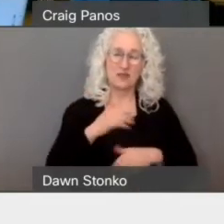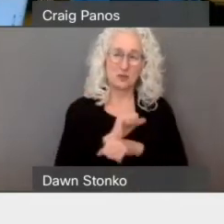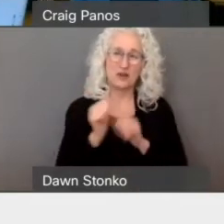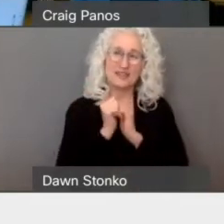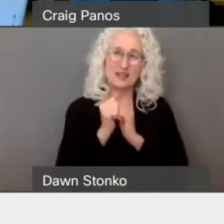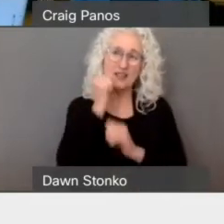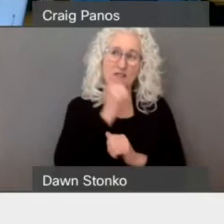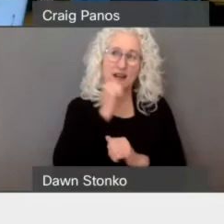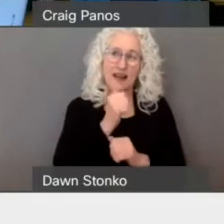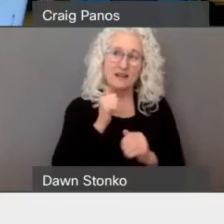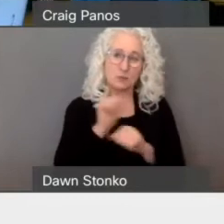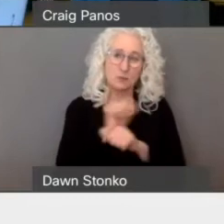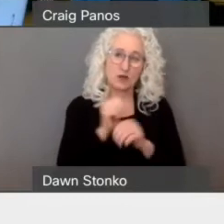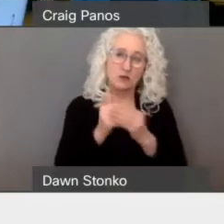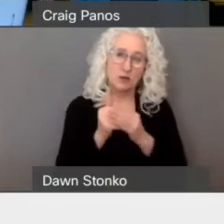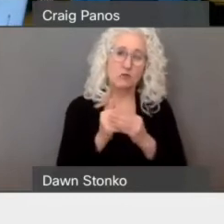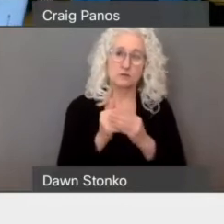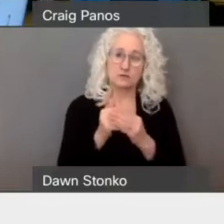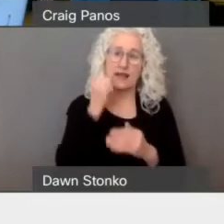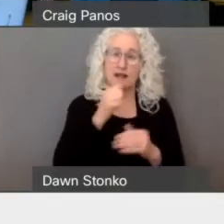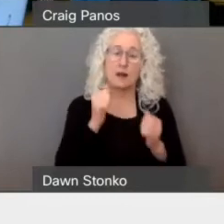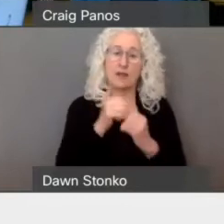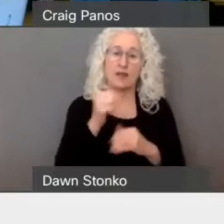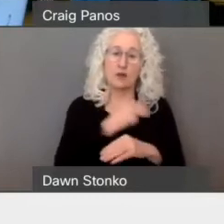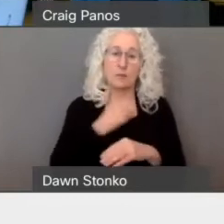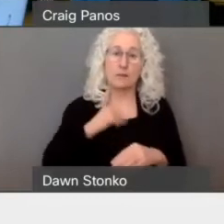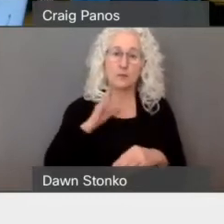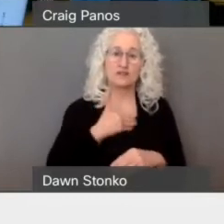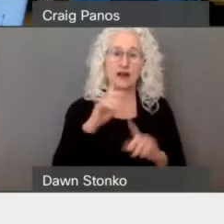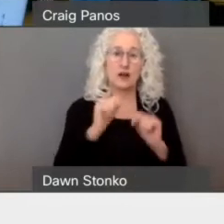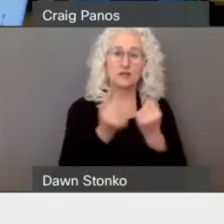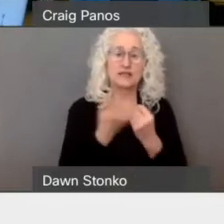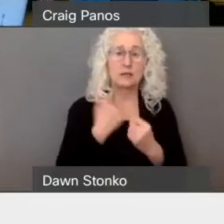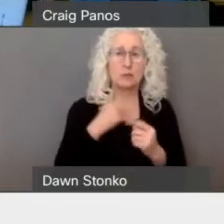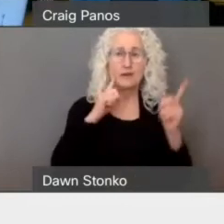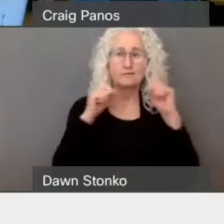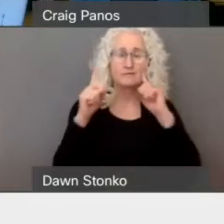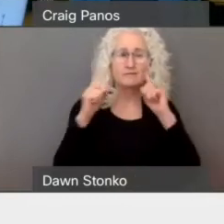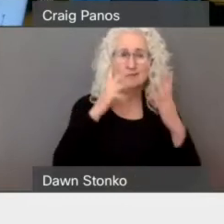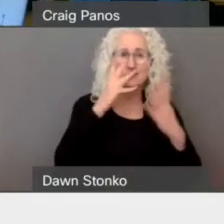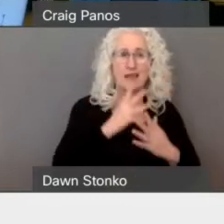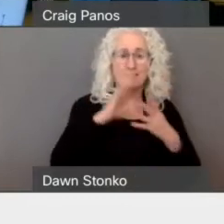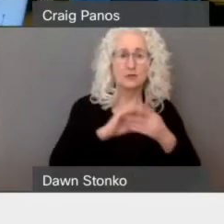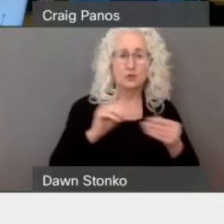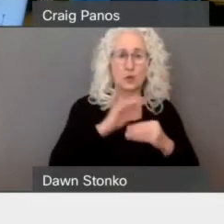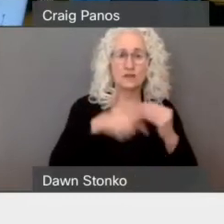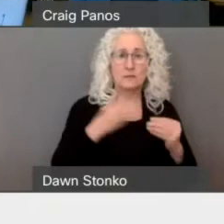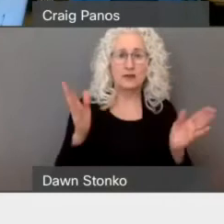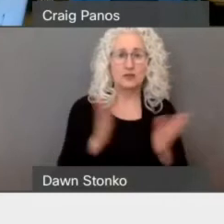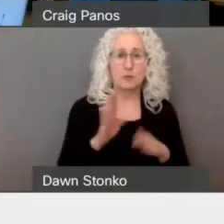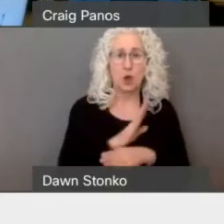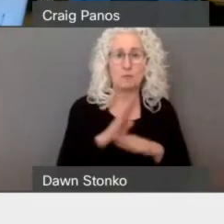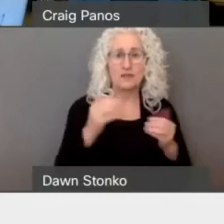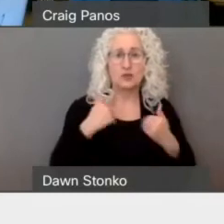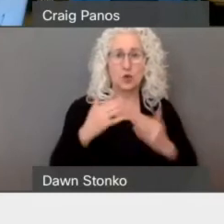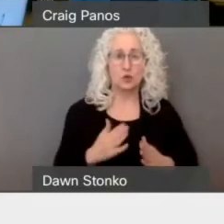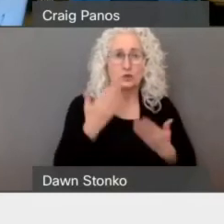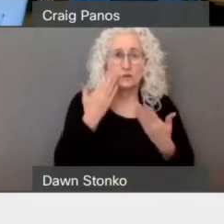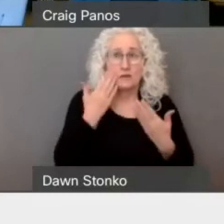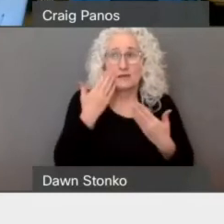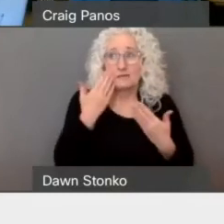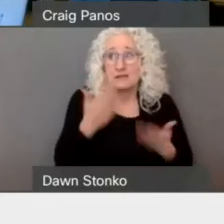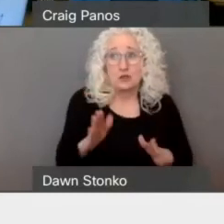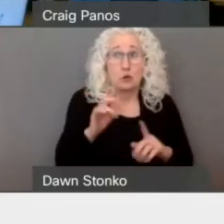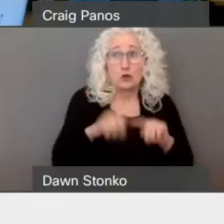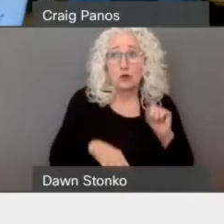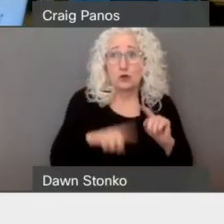every day with other members of our team. We just heard so many sad stories about small business owners that didn't have anywhere to go to get support. So